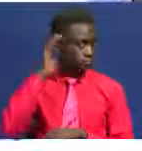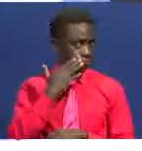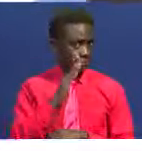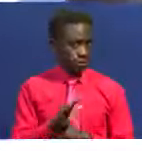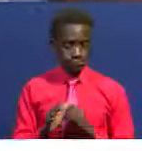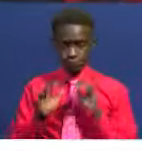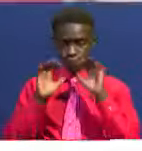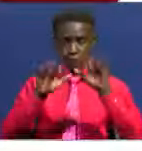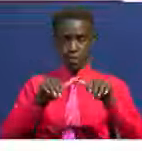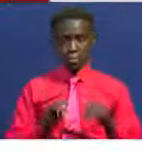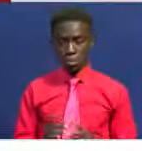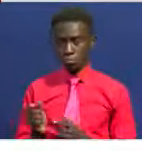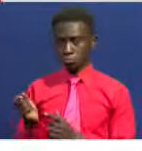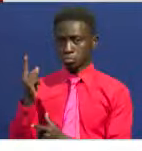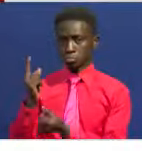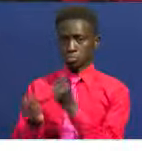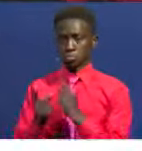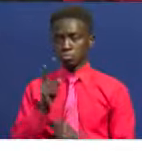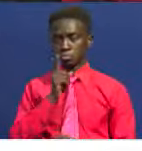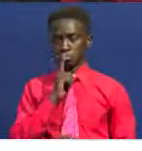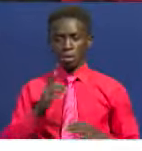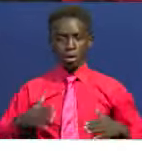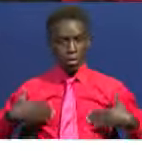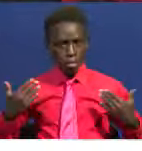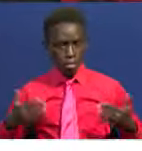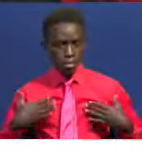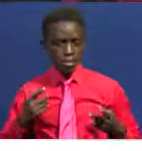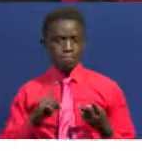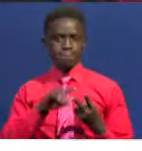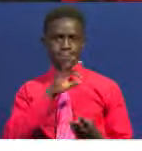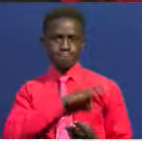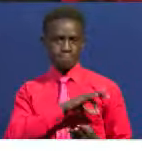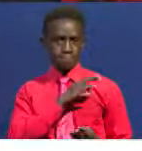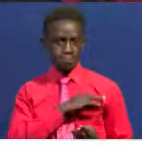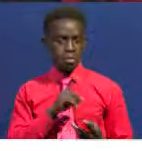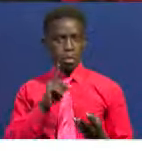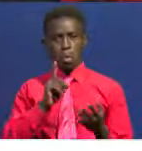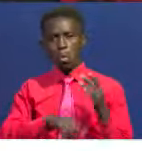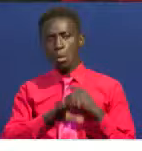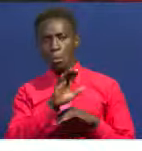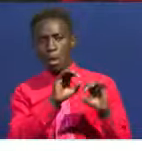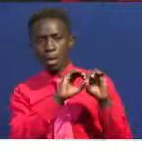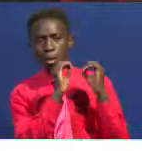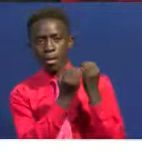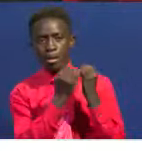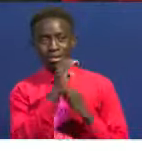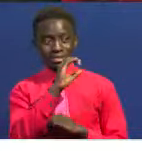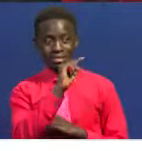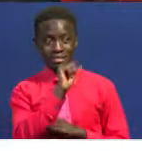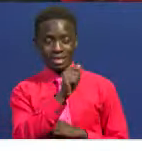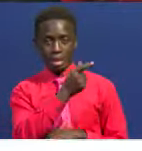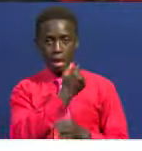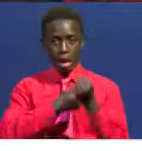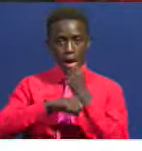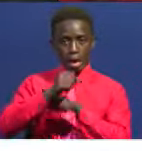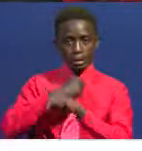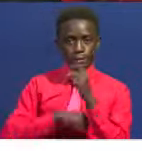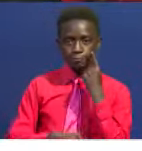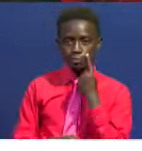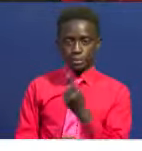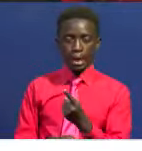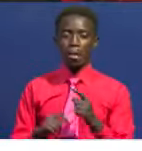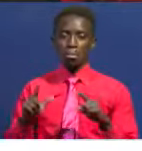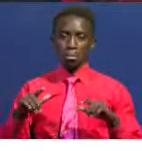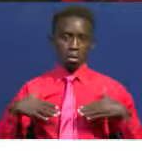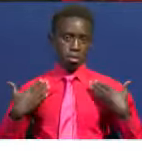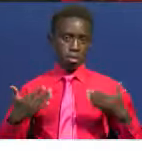they are benefiting by what CGA is doing on the ground. And of course, we are still on the ground to, you know, look at many other aspects of,